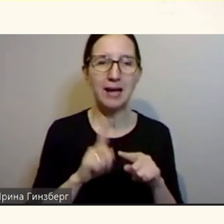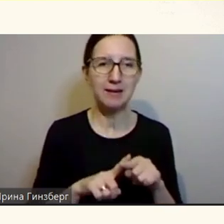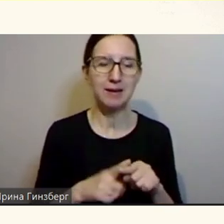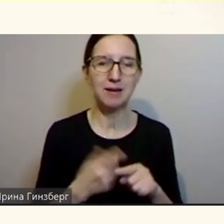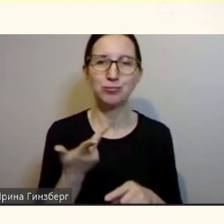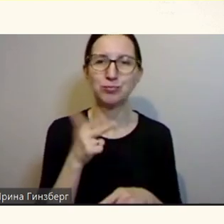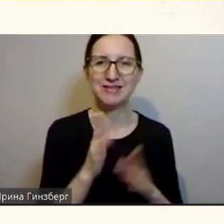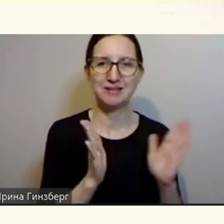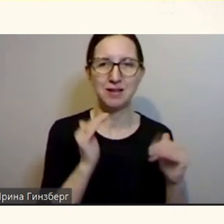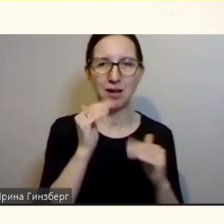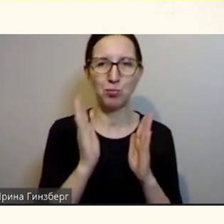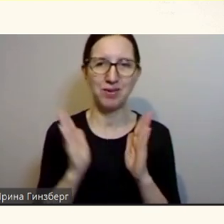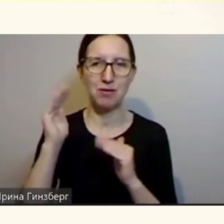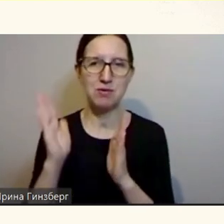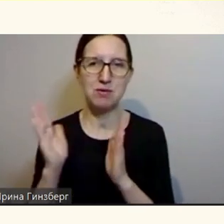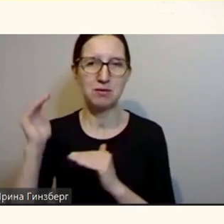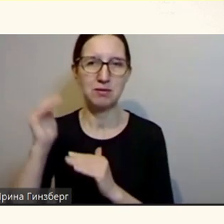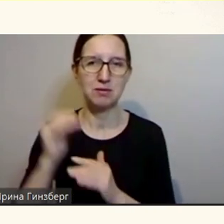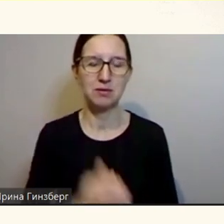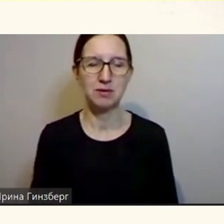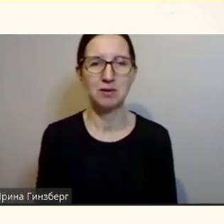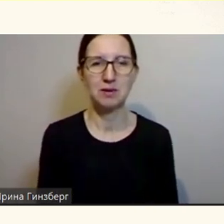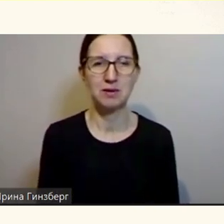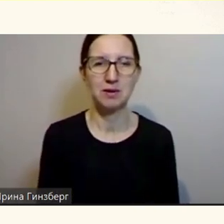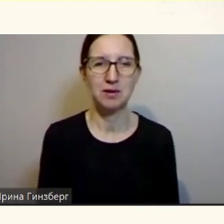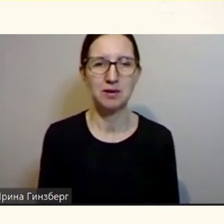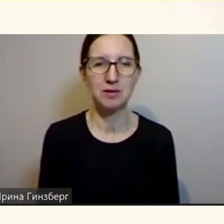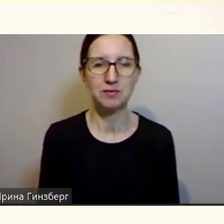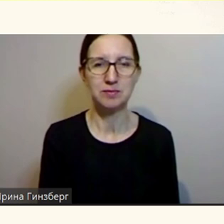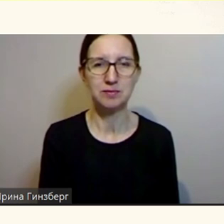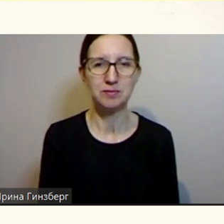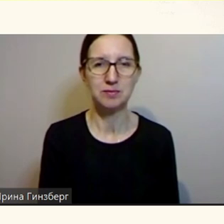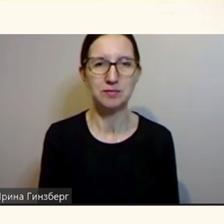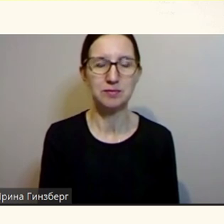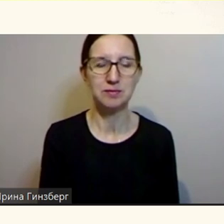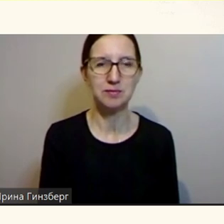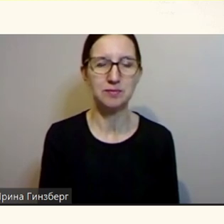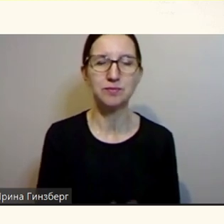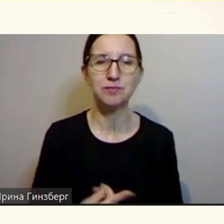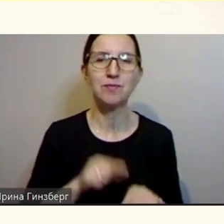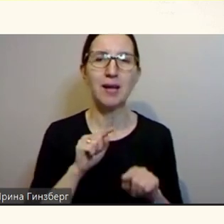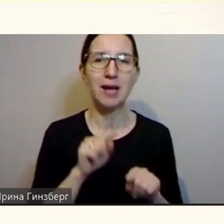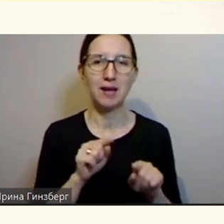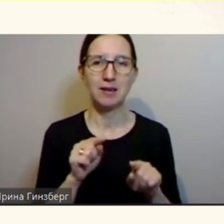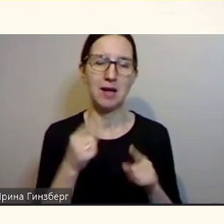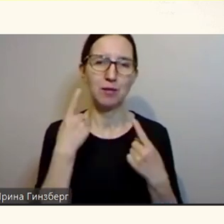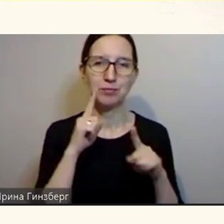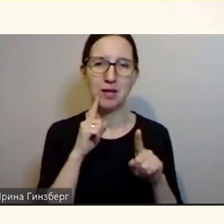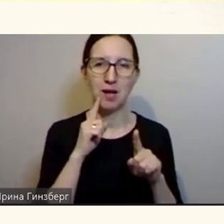This work is about 13 minutes long. And so